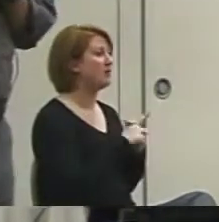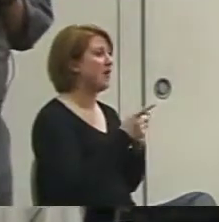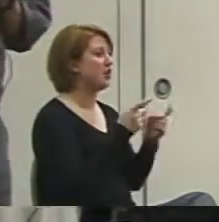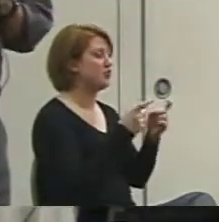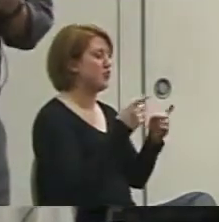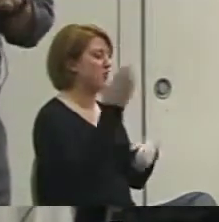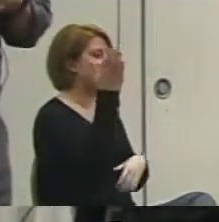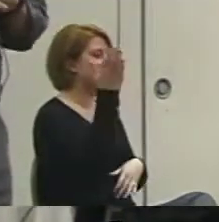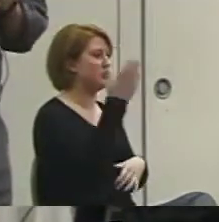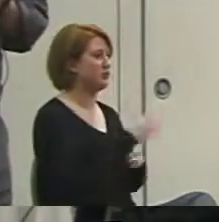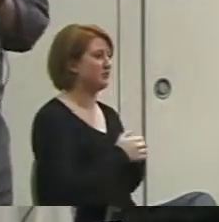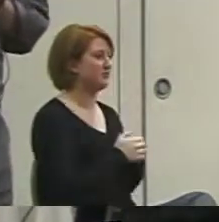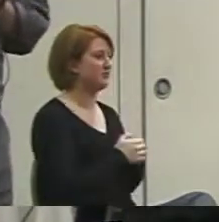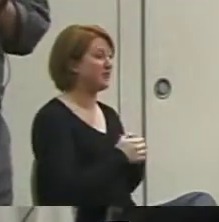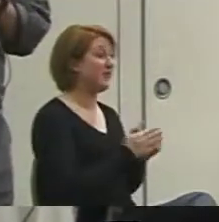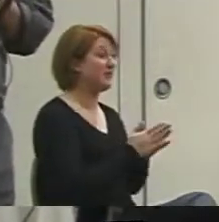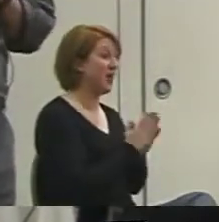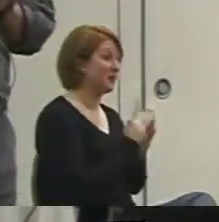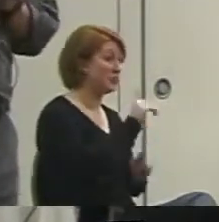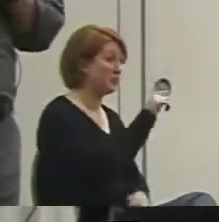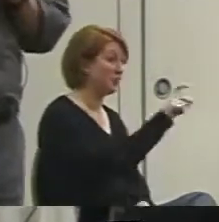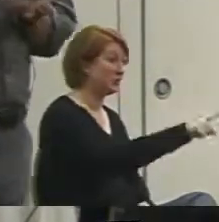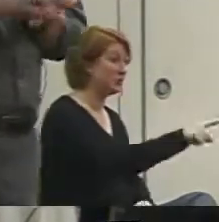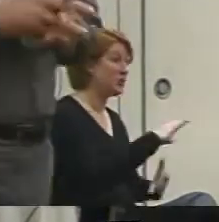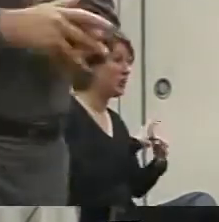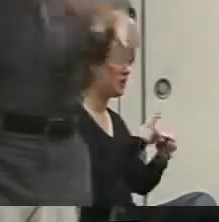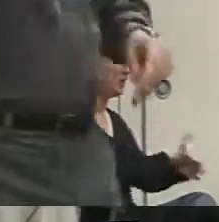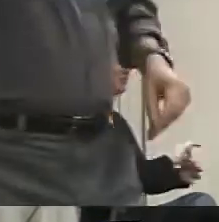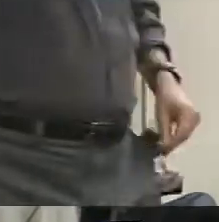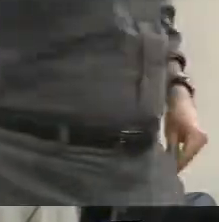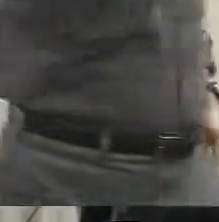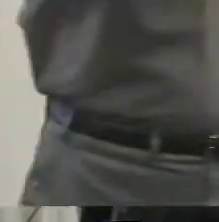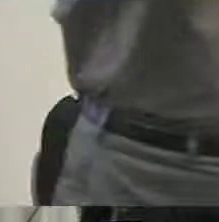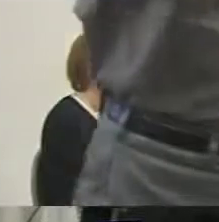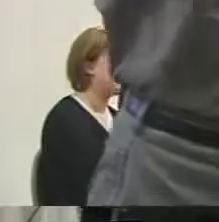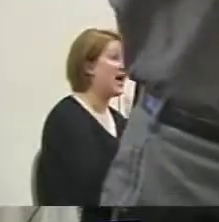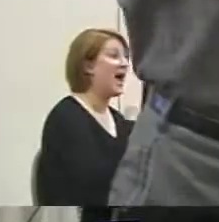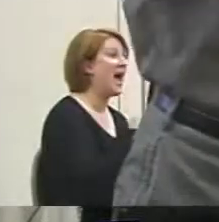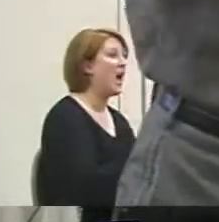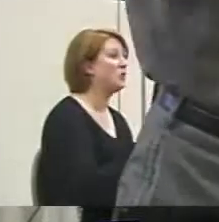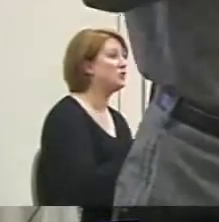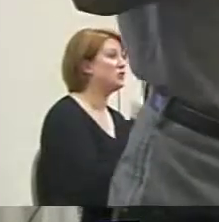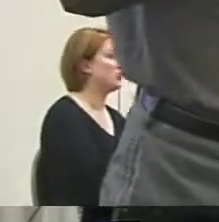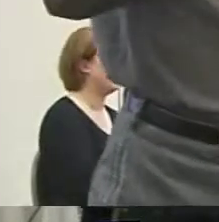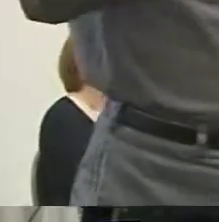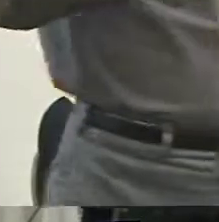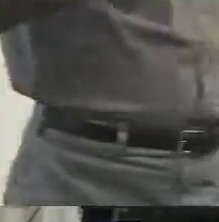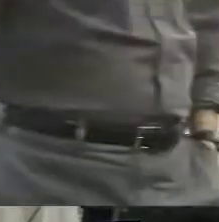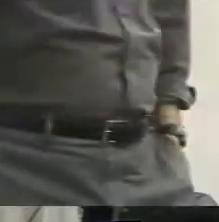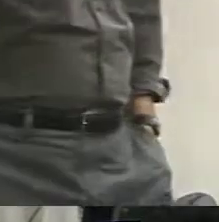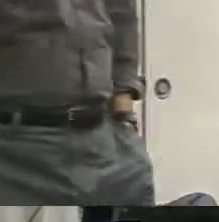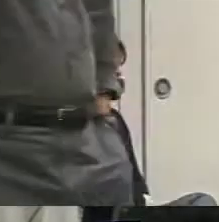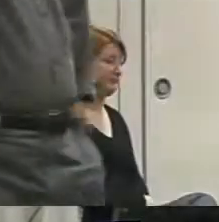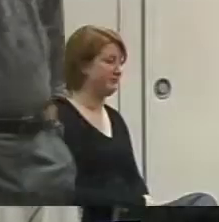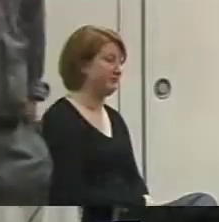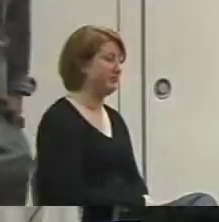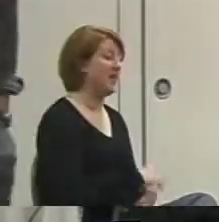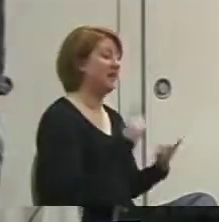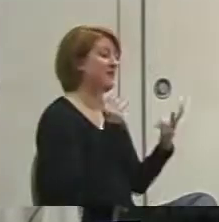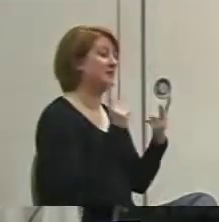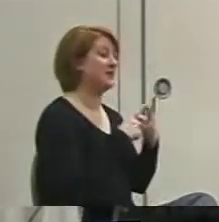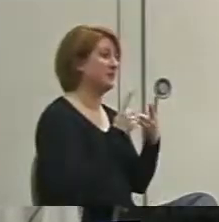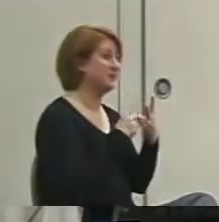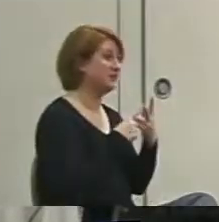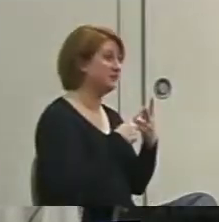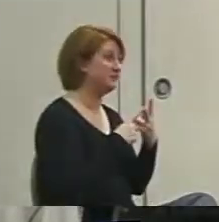presentation. When asked a question about something, how does the student respond? And the second